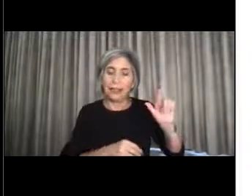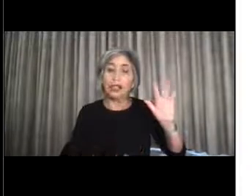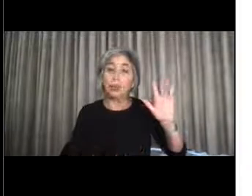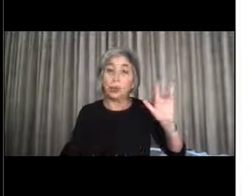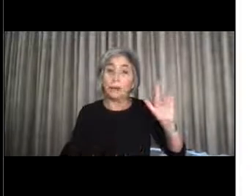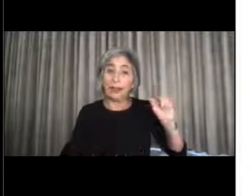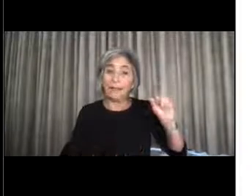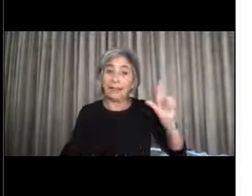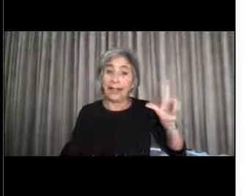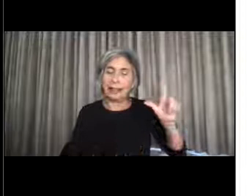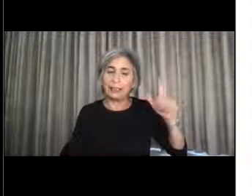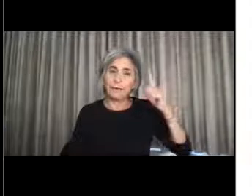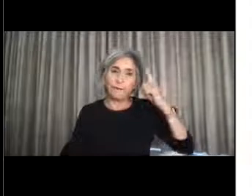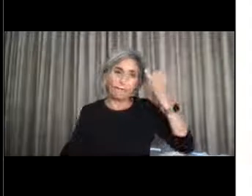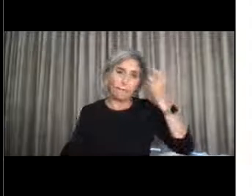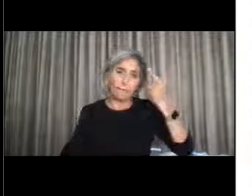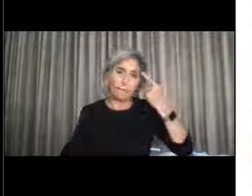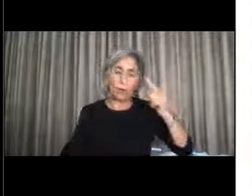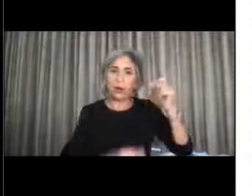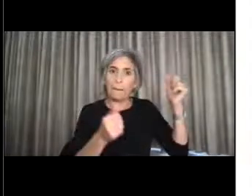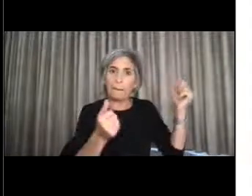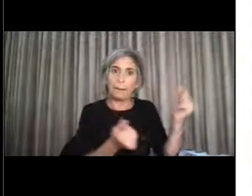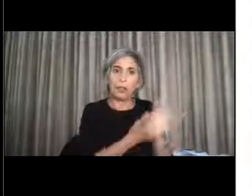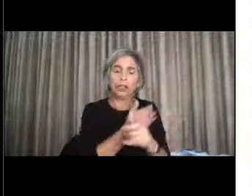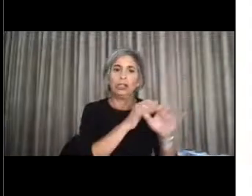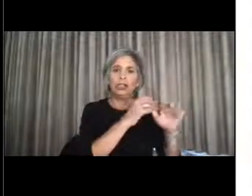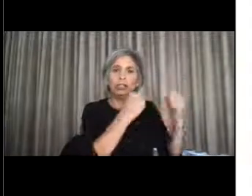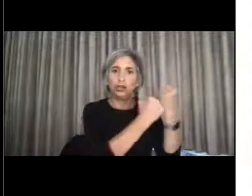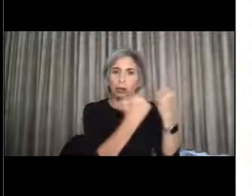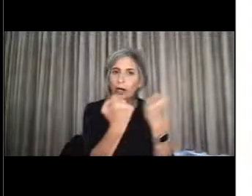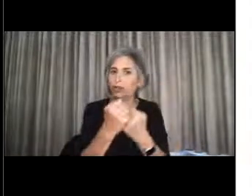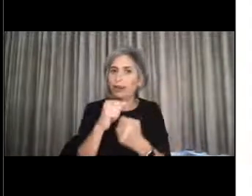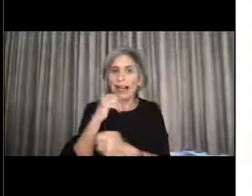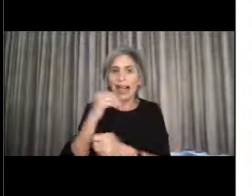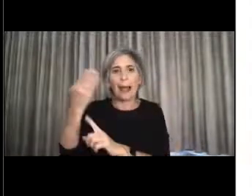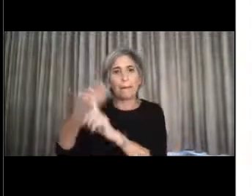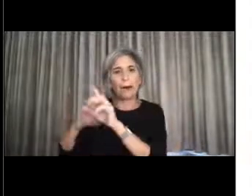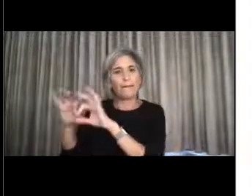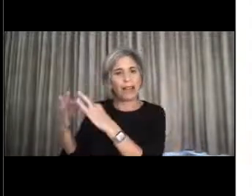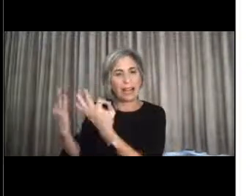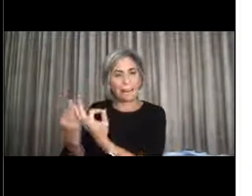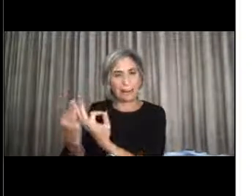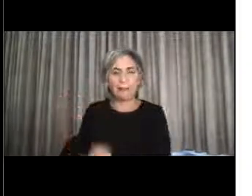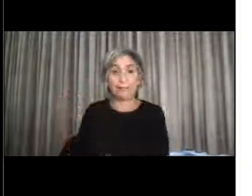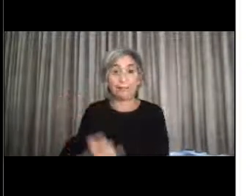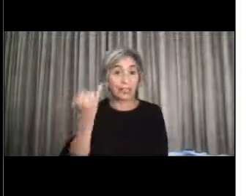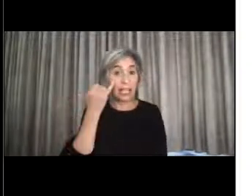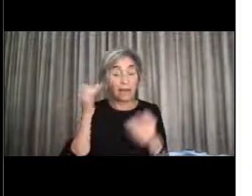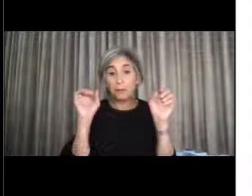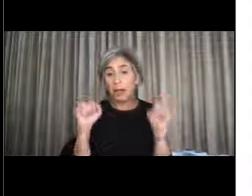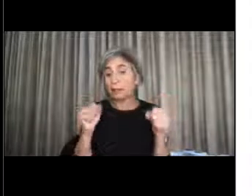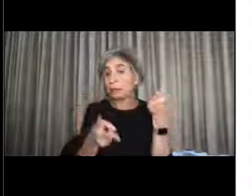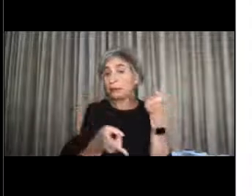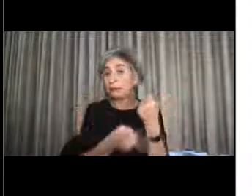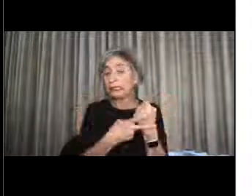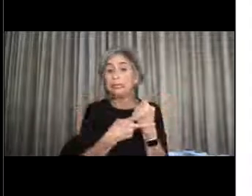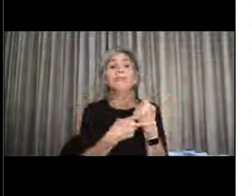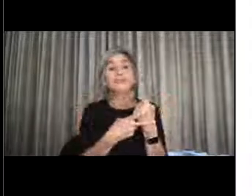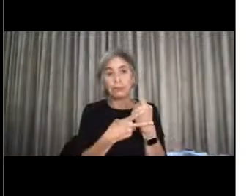per structure, not per family. If possible, store gasoline in a